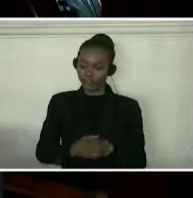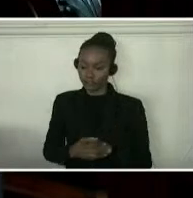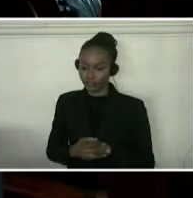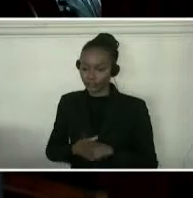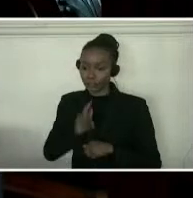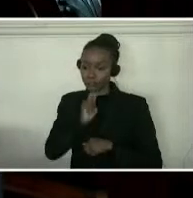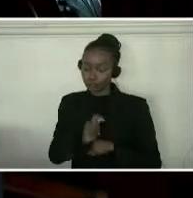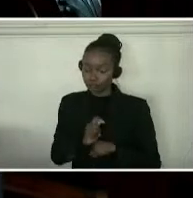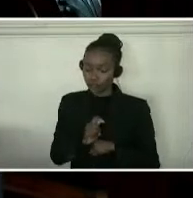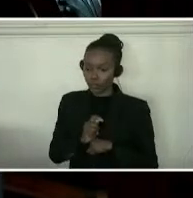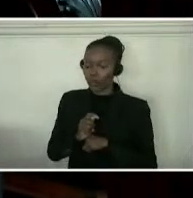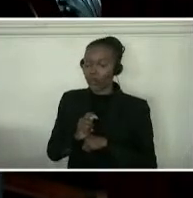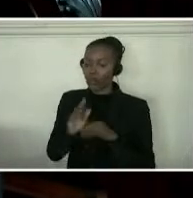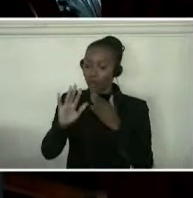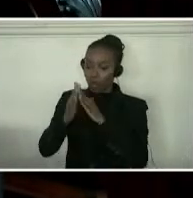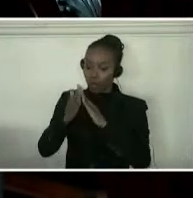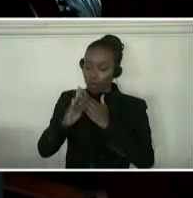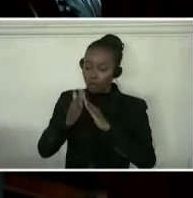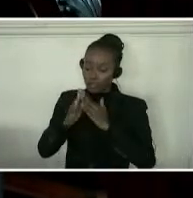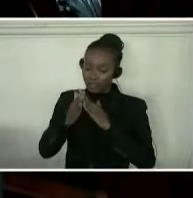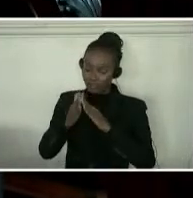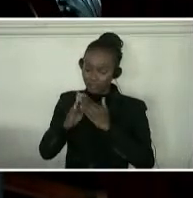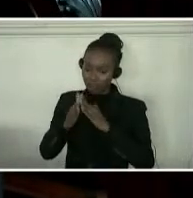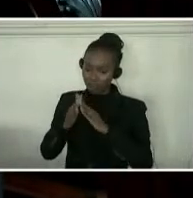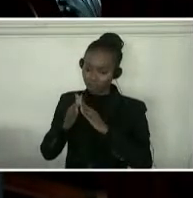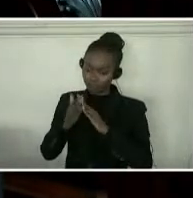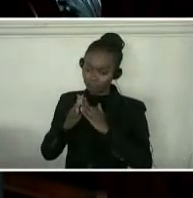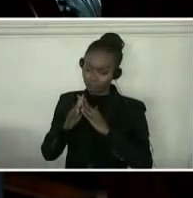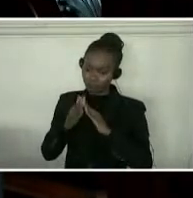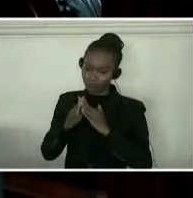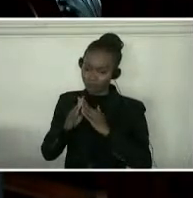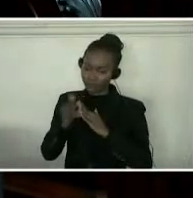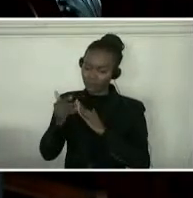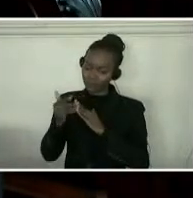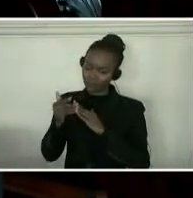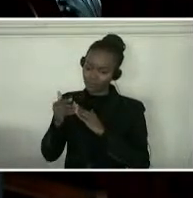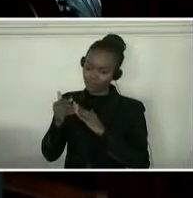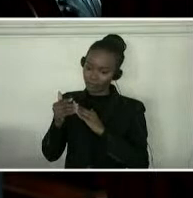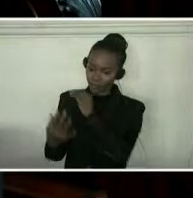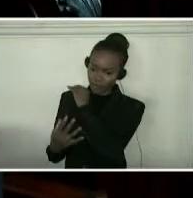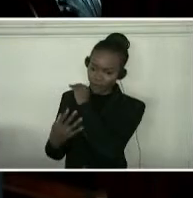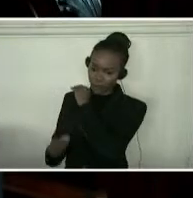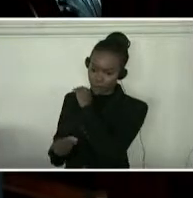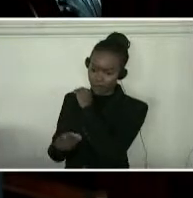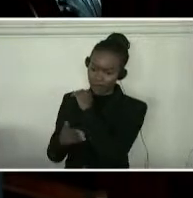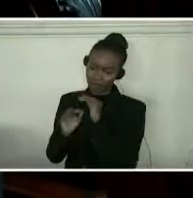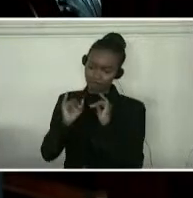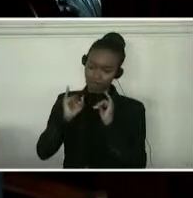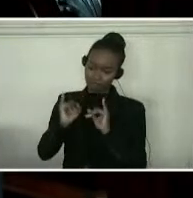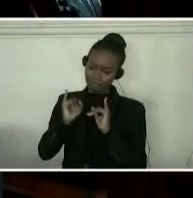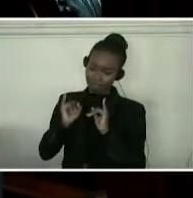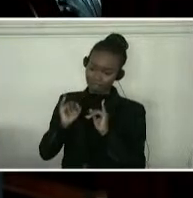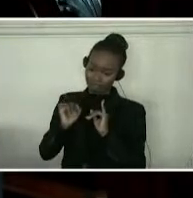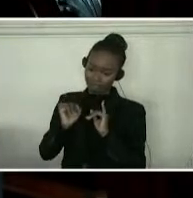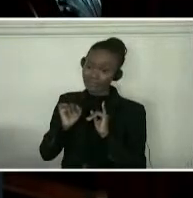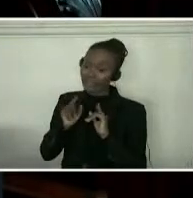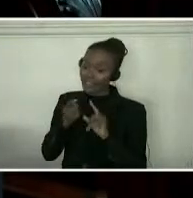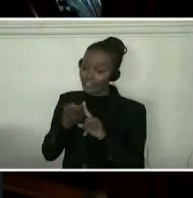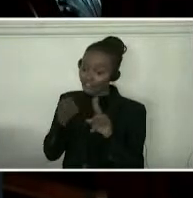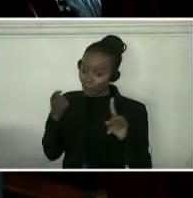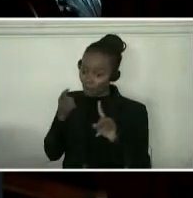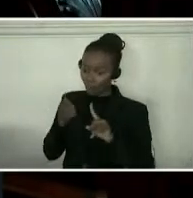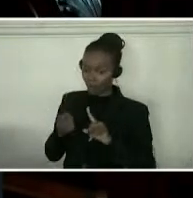communities must be ranked as one of the cruelest legacies of apartheid sports